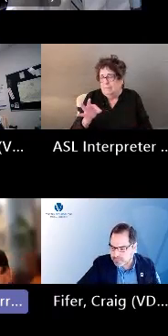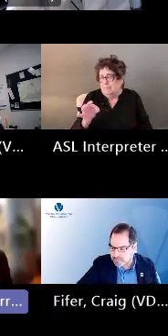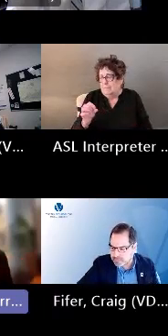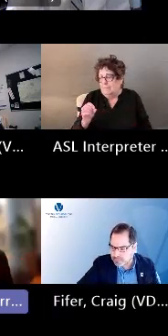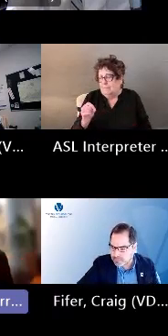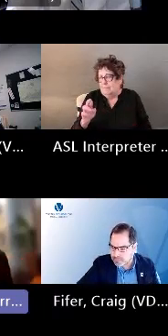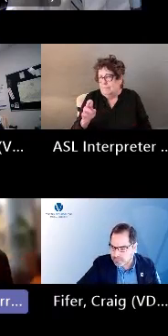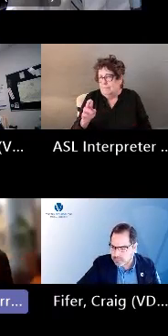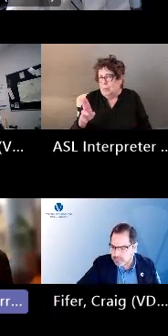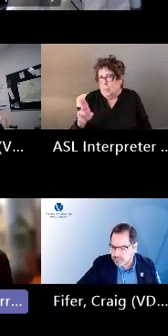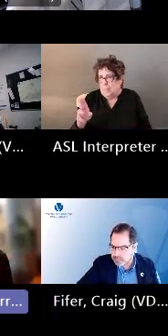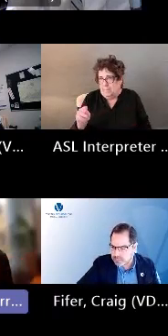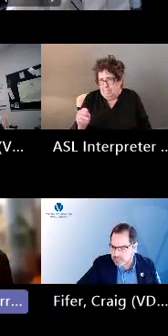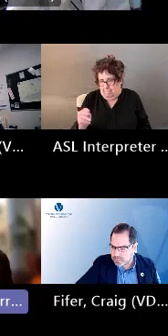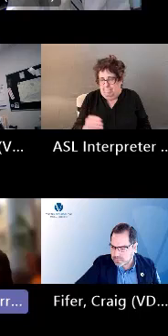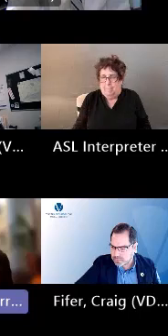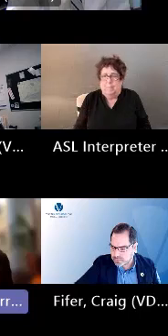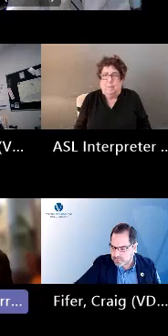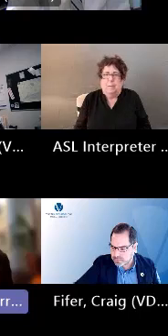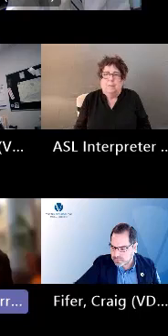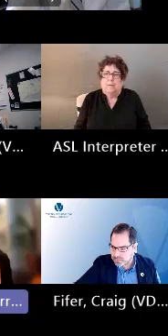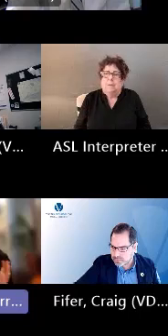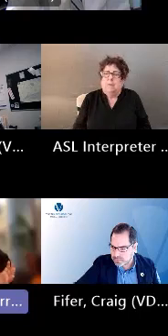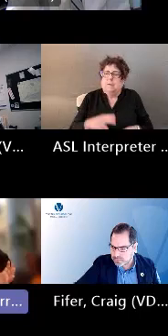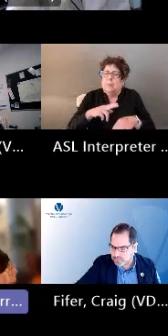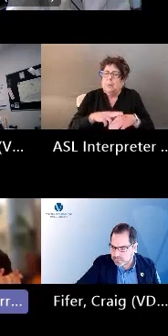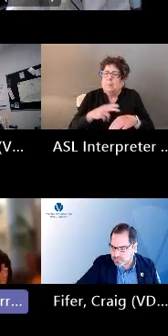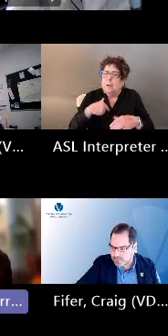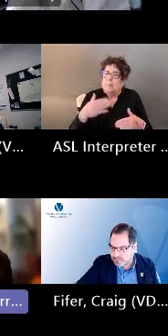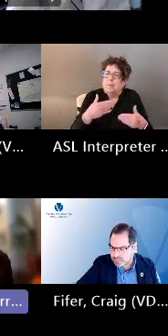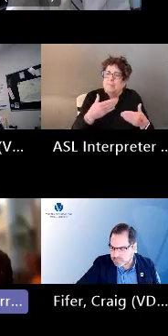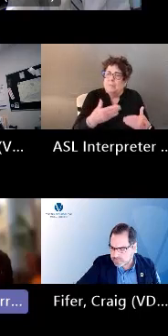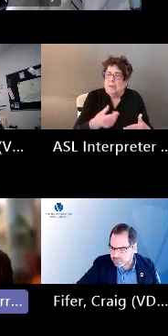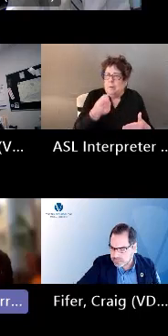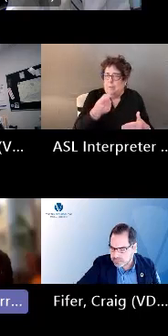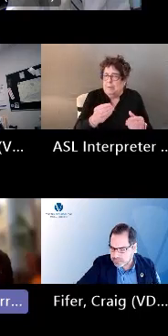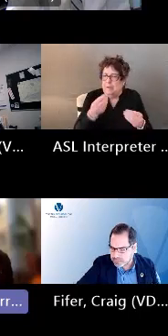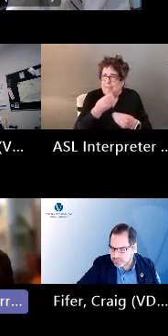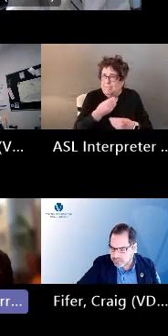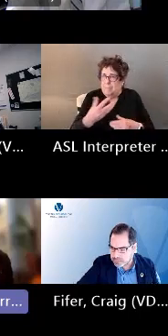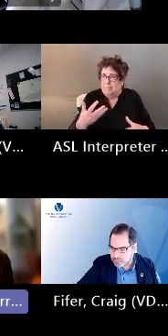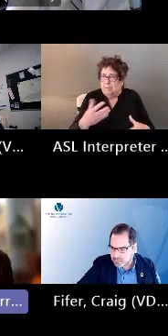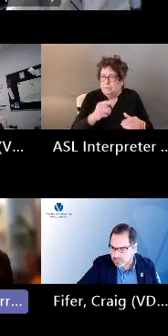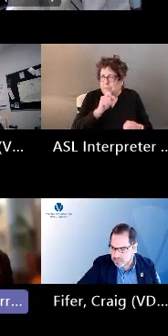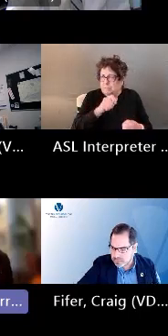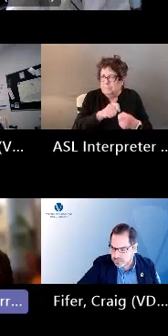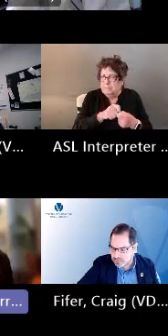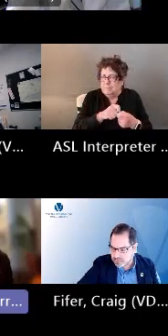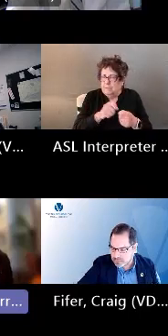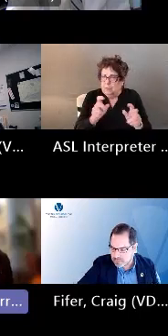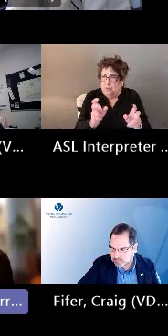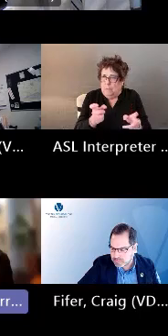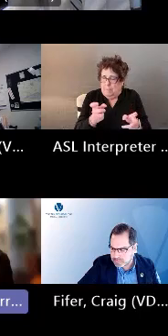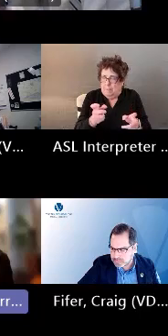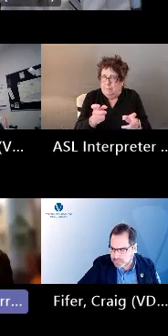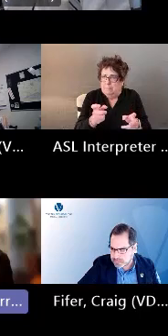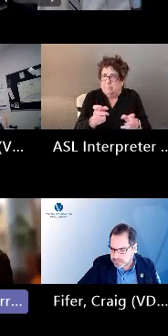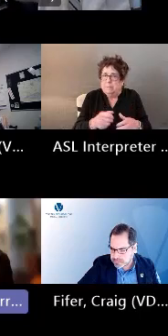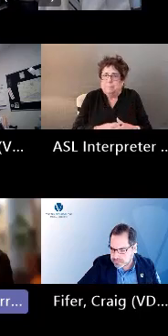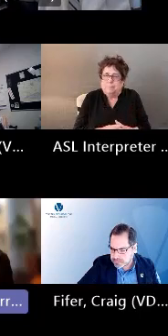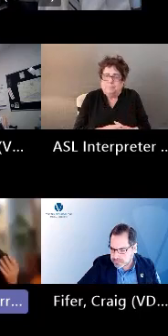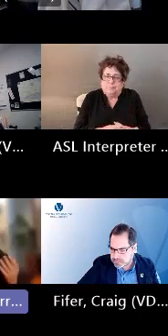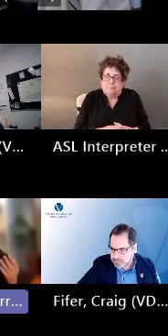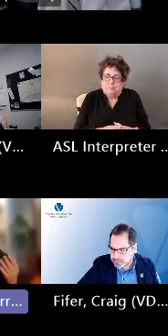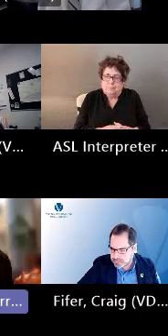provide a little bit of information on a particular topic. As the theme for today